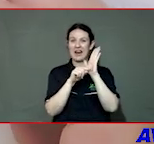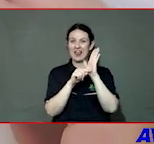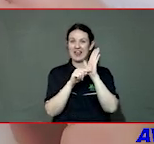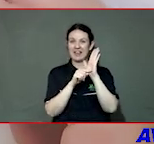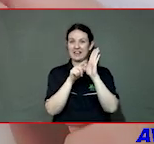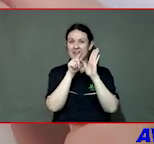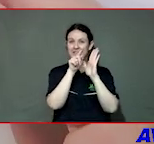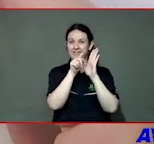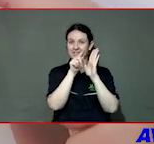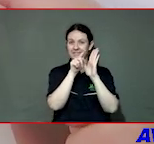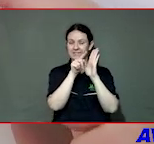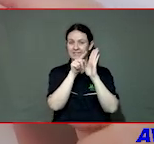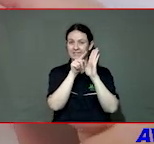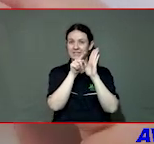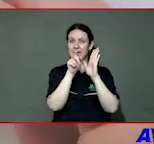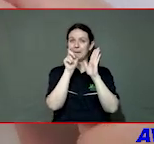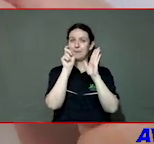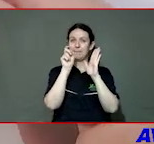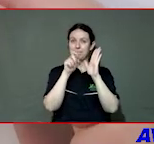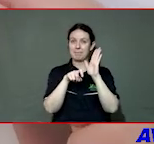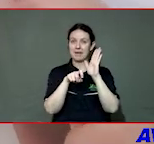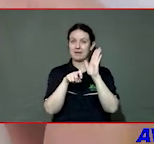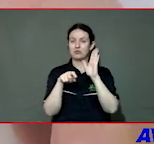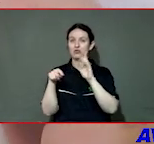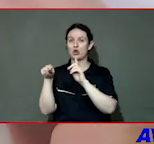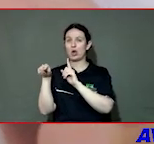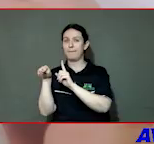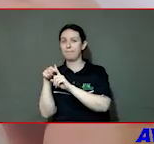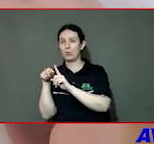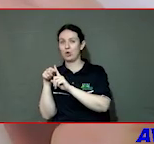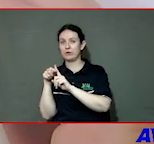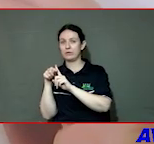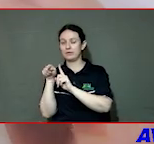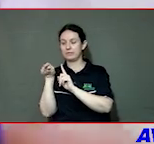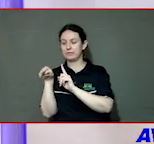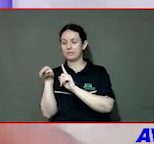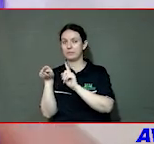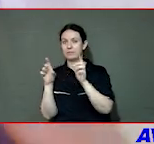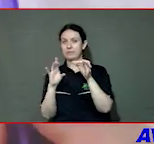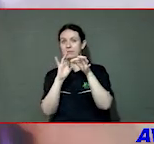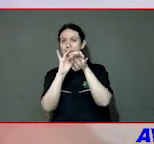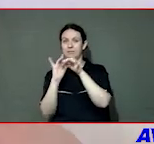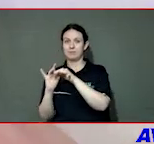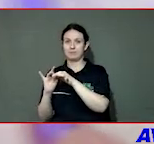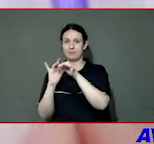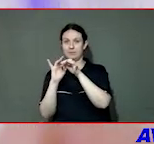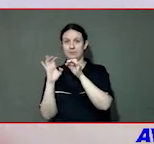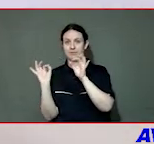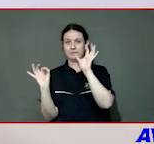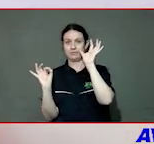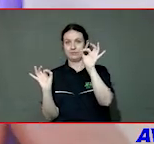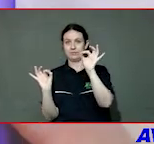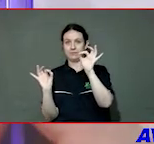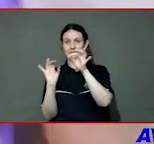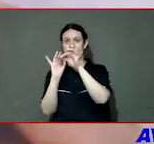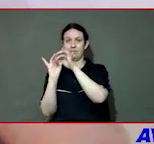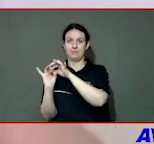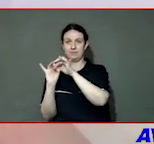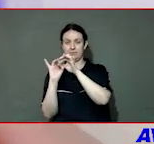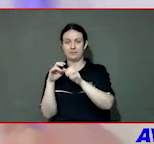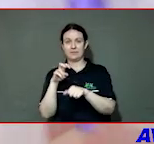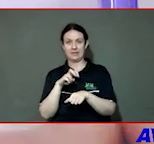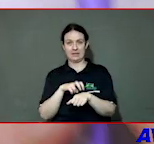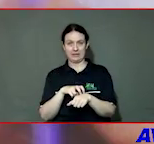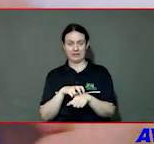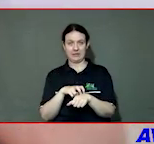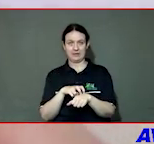the one molecule must bond with a positive part on another molecule. So that is the part. So there's